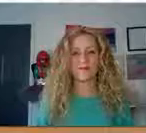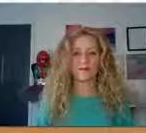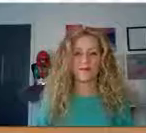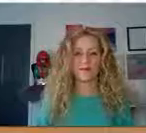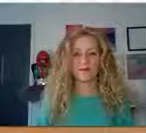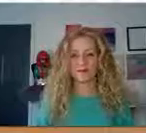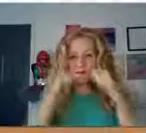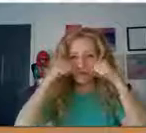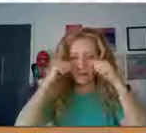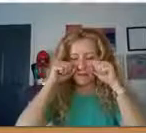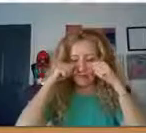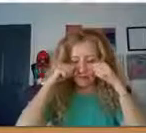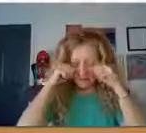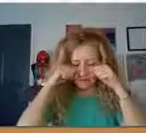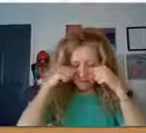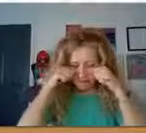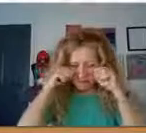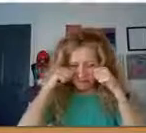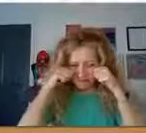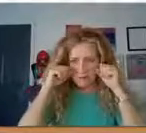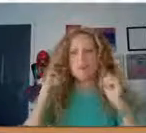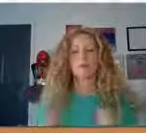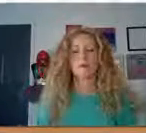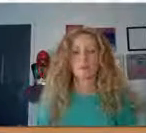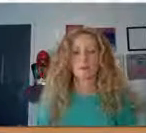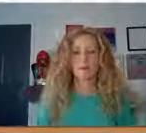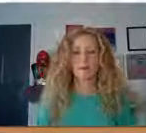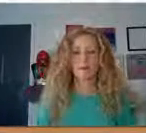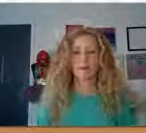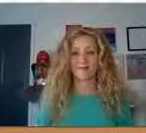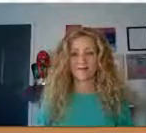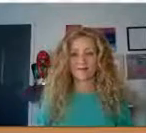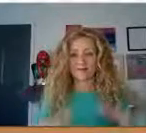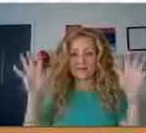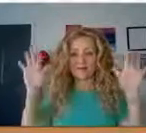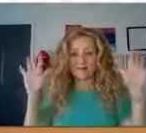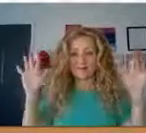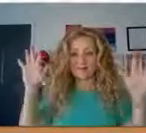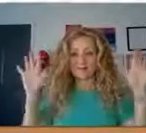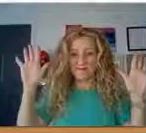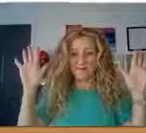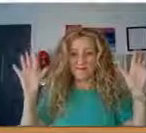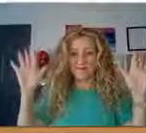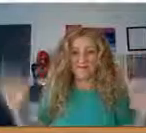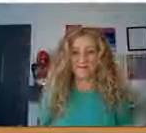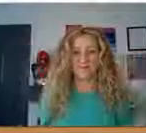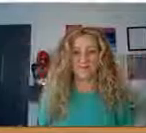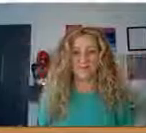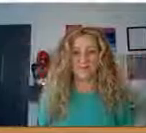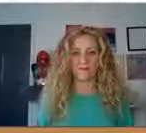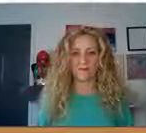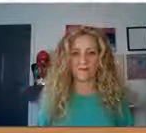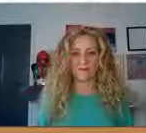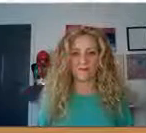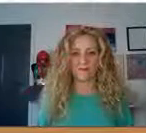someone is sad. If someone is sad. I can cheer them up. I can cheer them up.